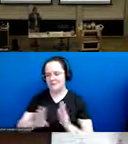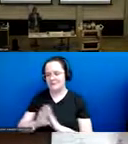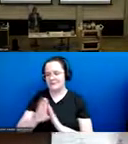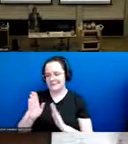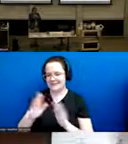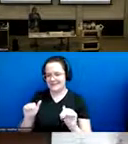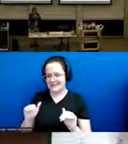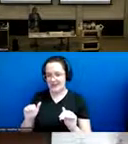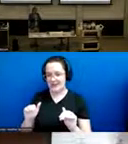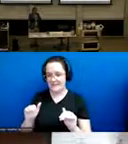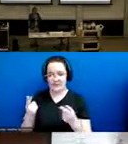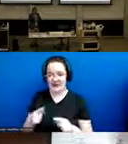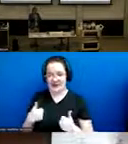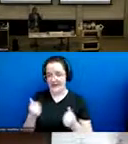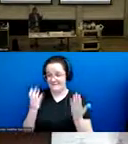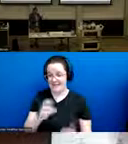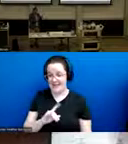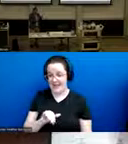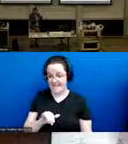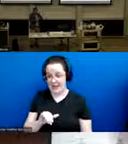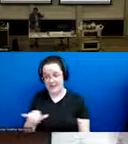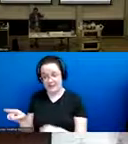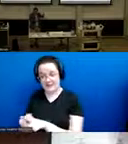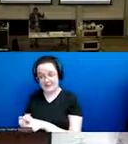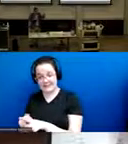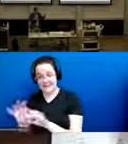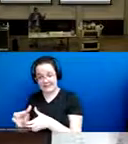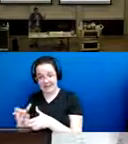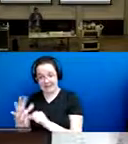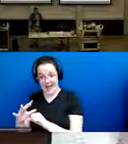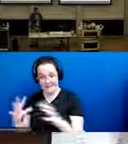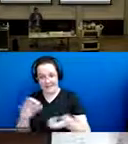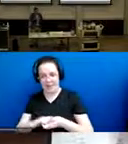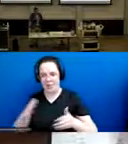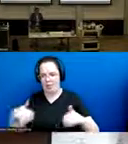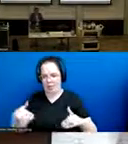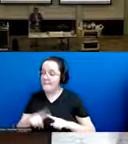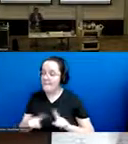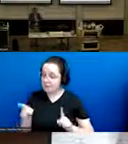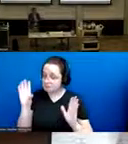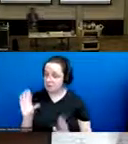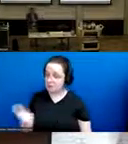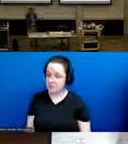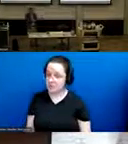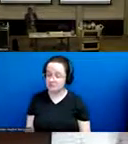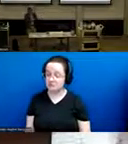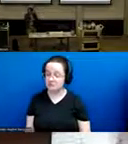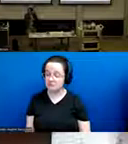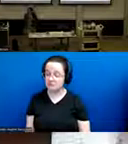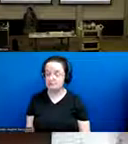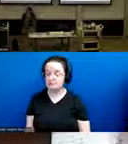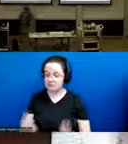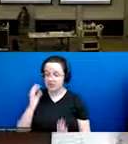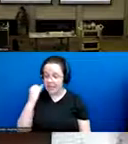many cavities are coupled to the same set of atoms, which is what we're trying to do, but that's actually a great question. Yes.